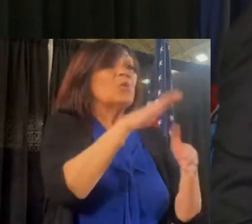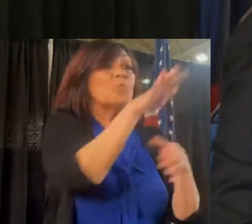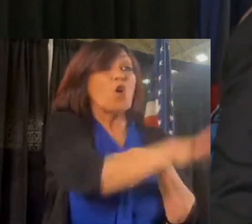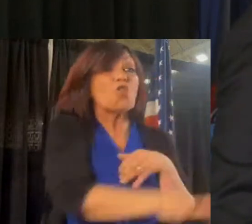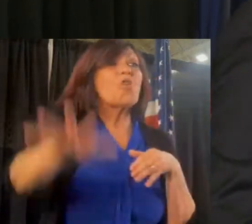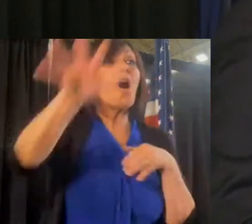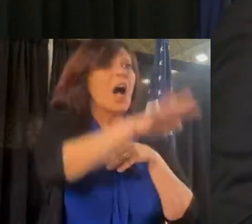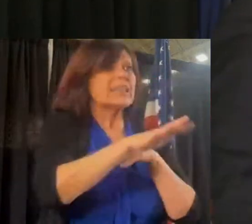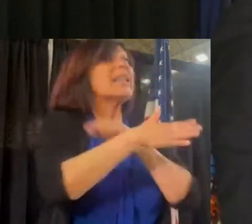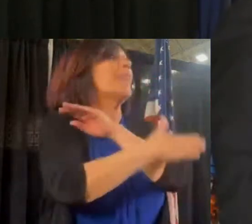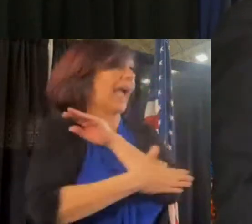county.